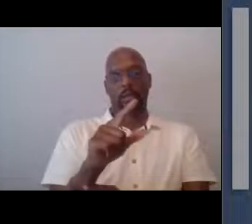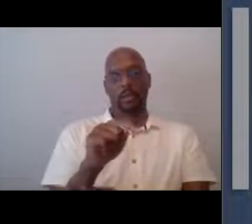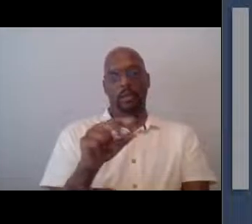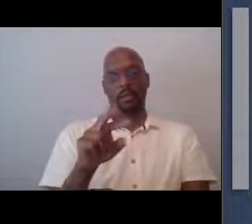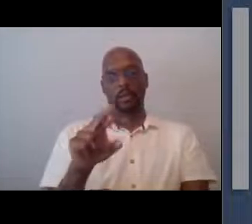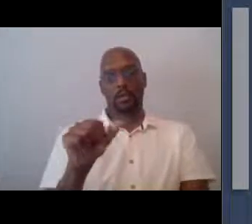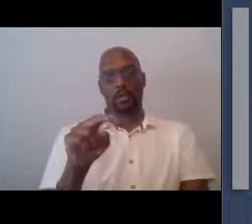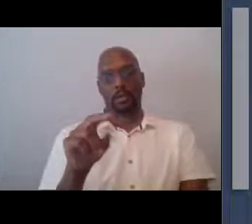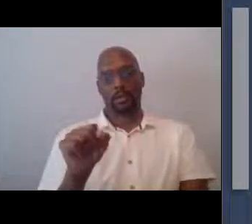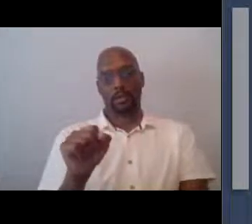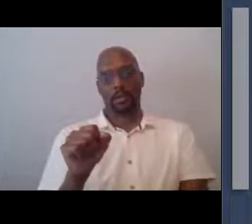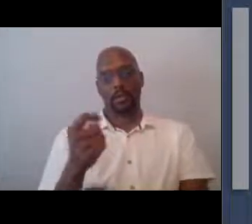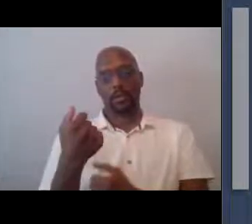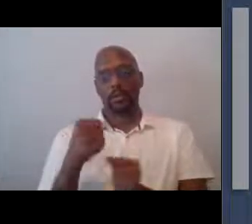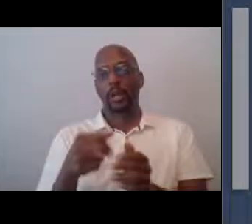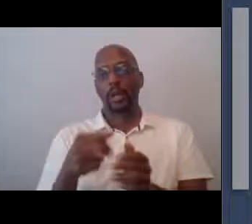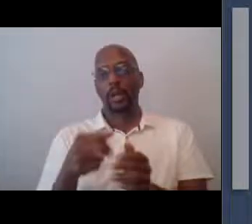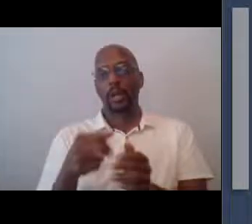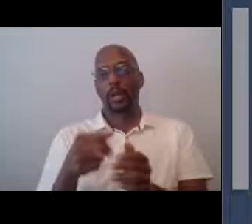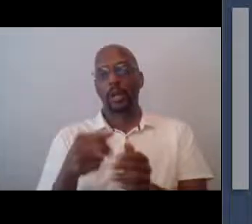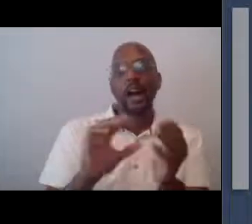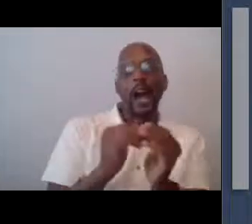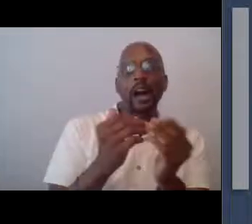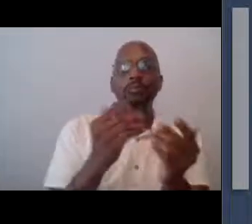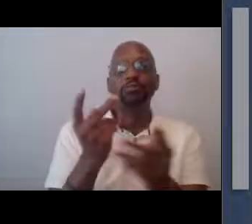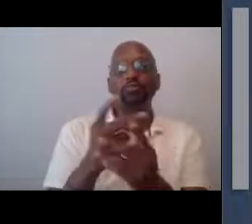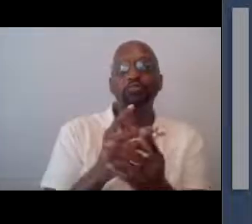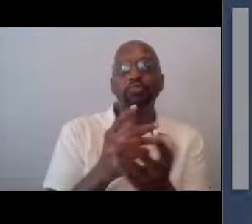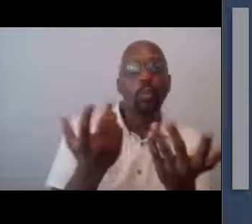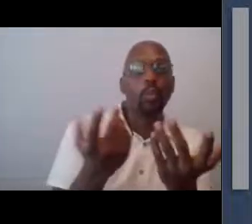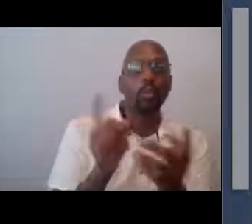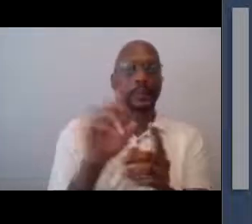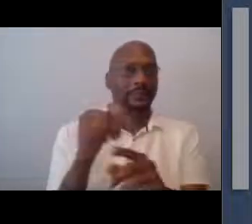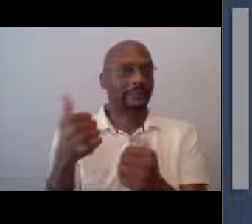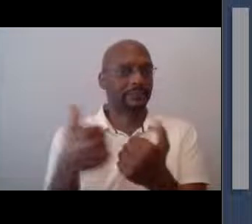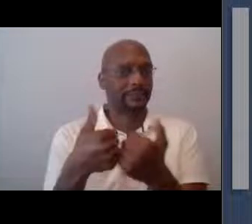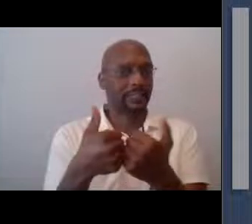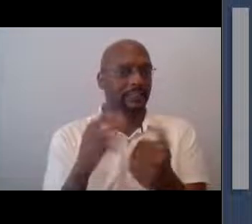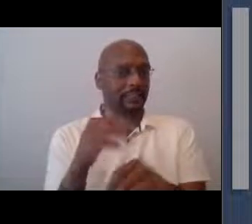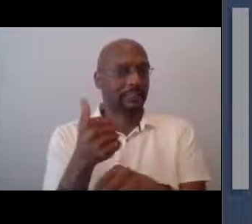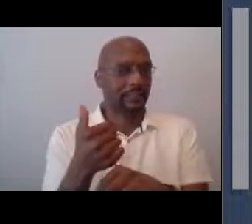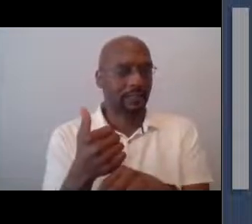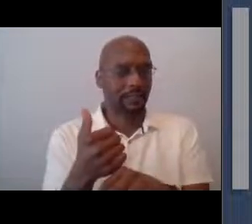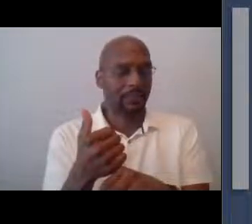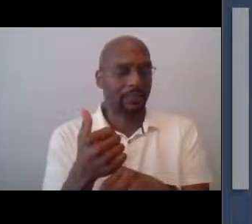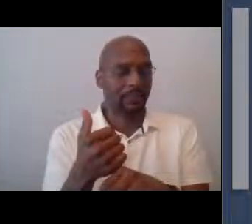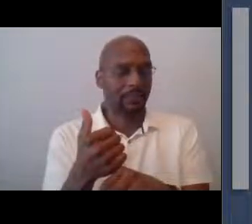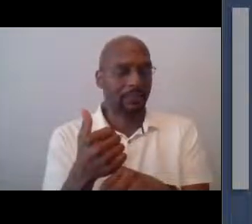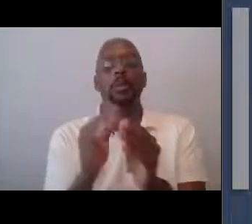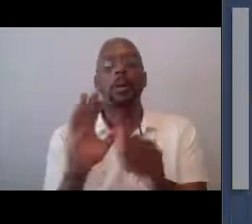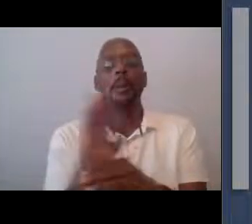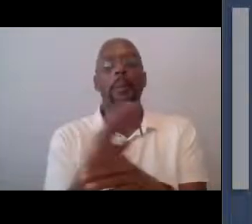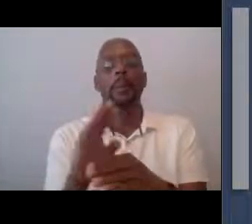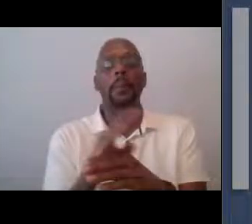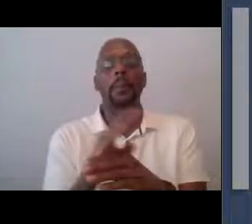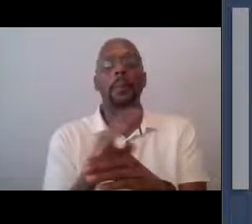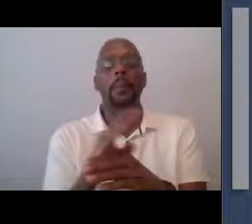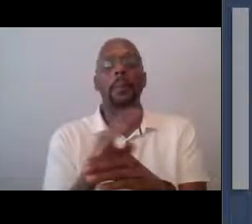to try and get into figuring out where some of the challenges that are being had right now. And the small business, California has a small business